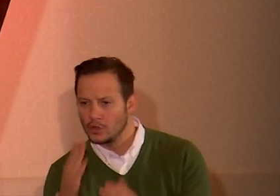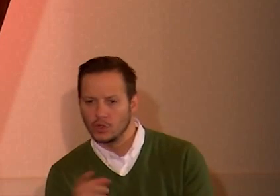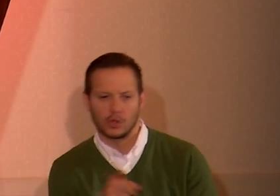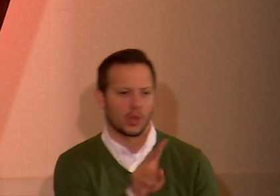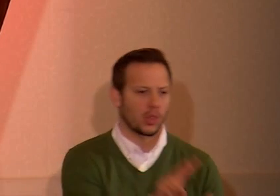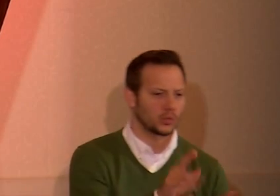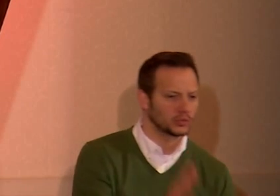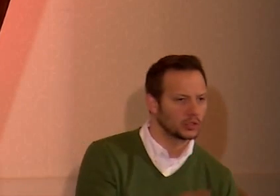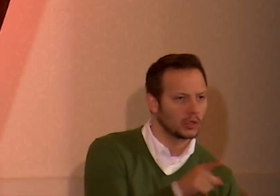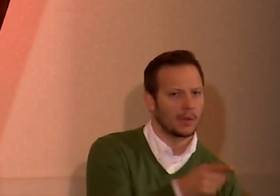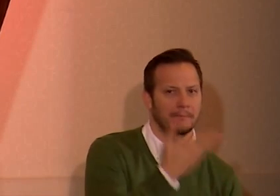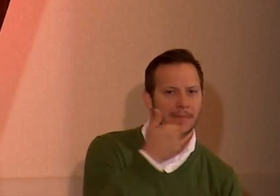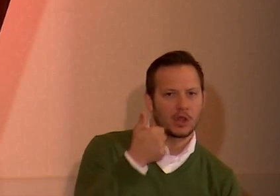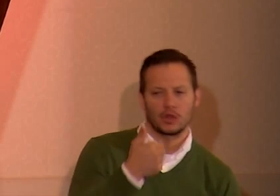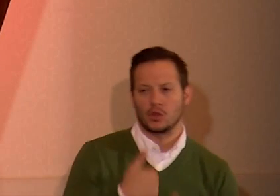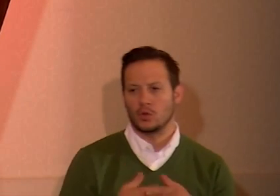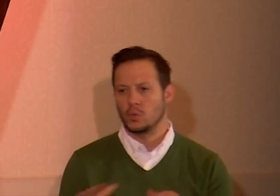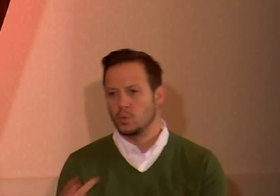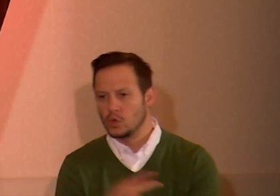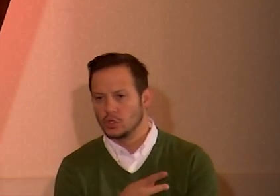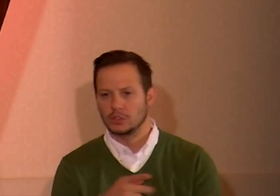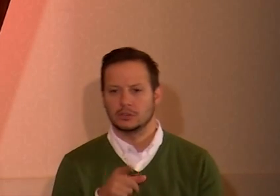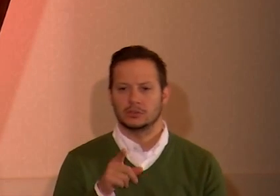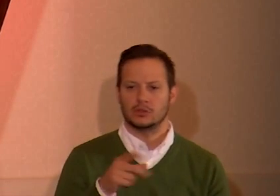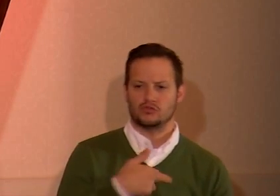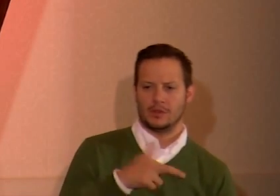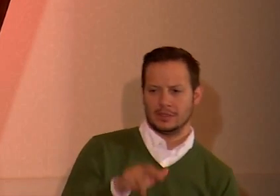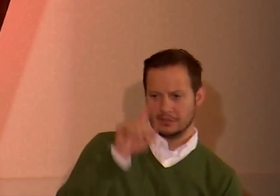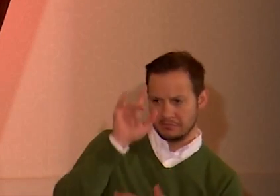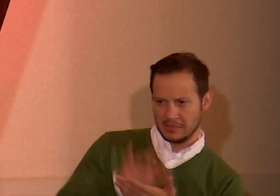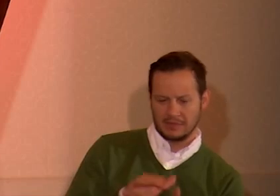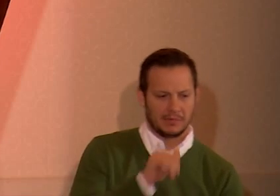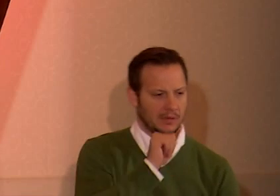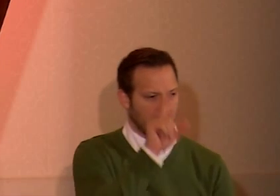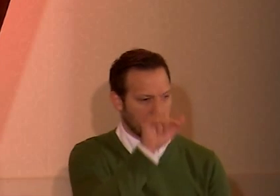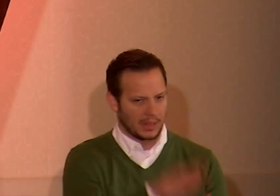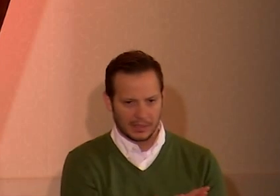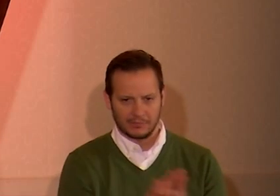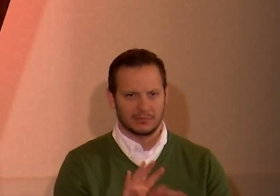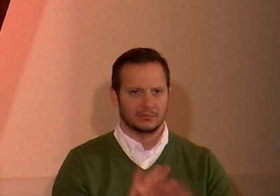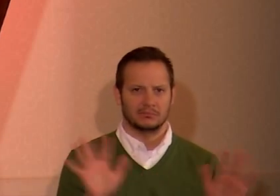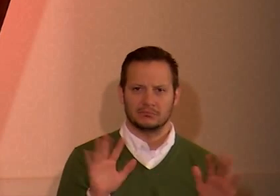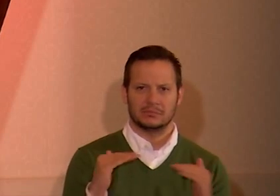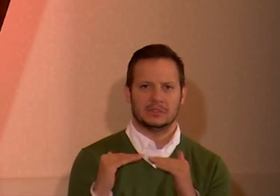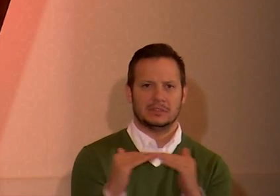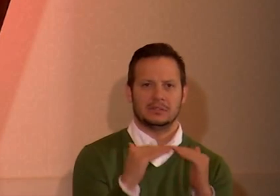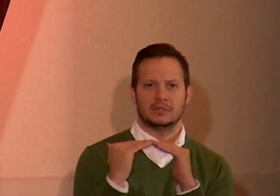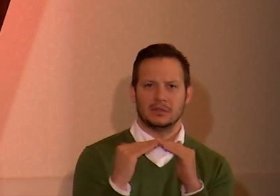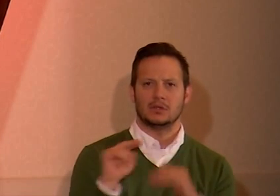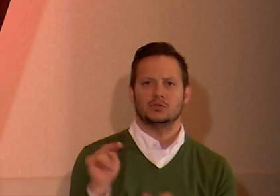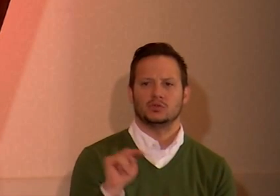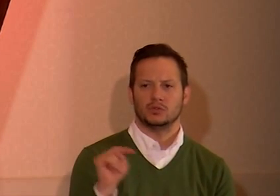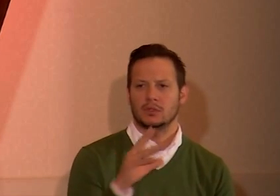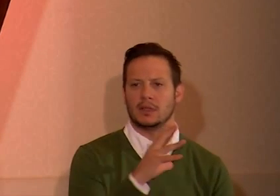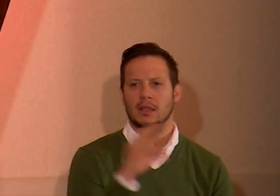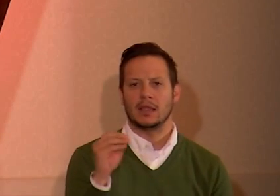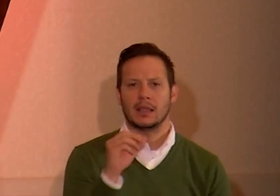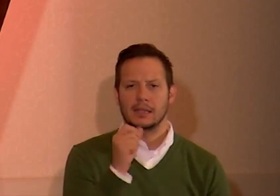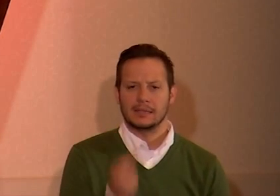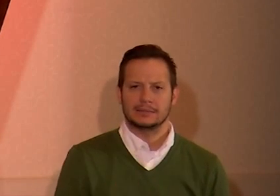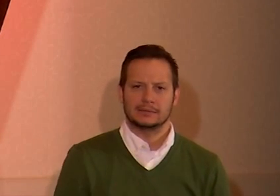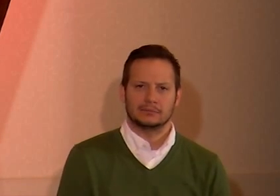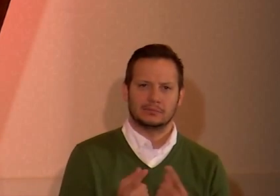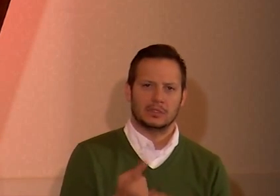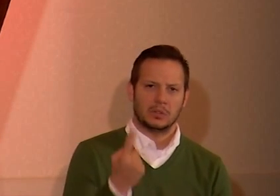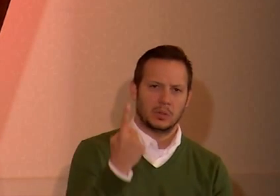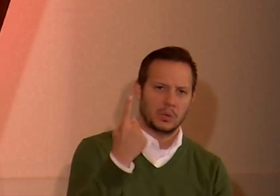among religions or between religious belief and non-belief, that it not expend 1 cent